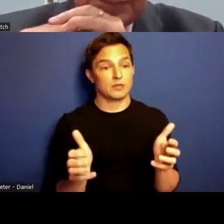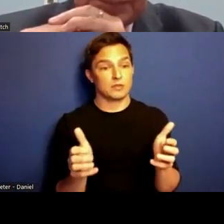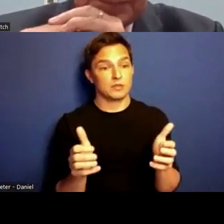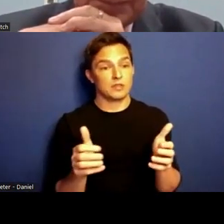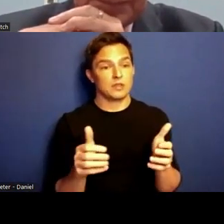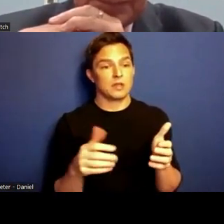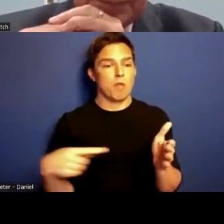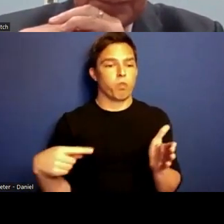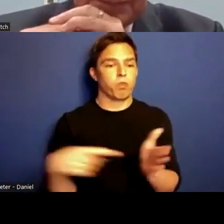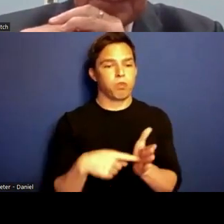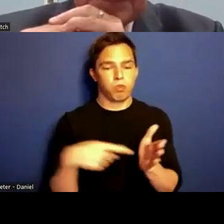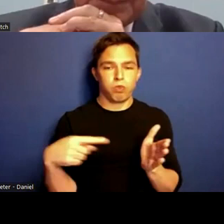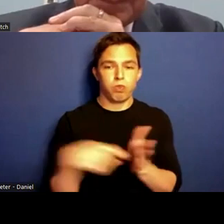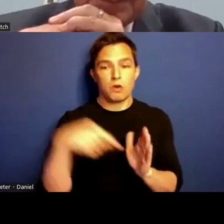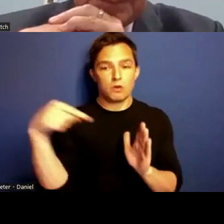debt.